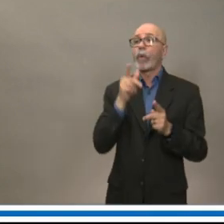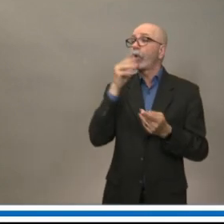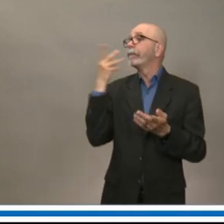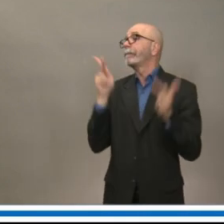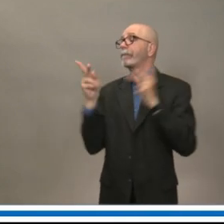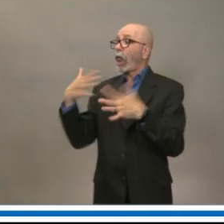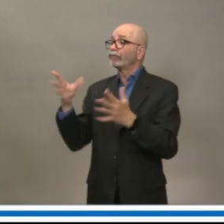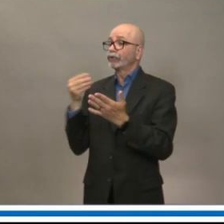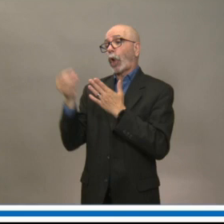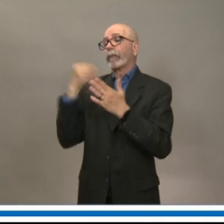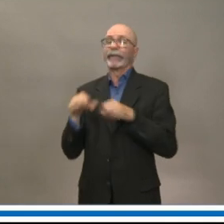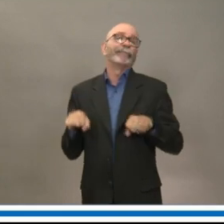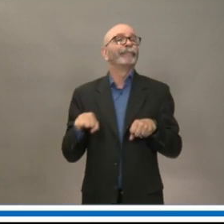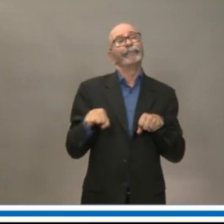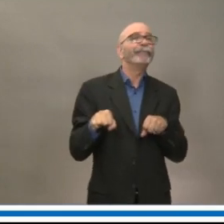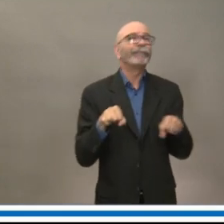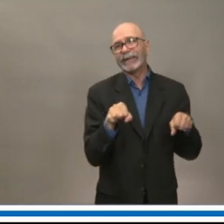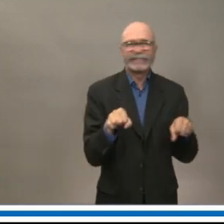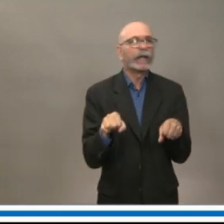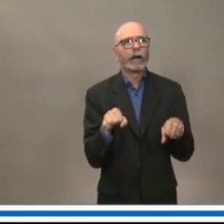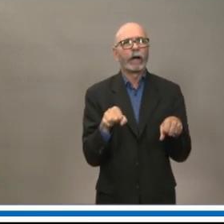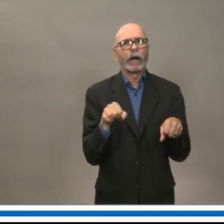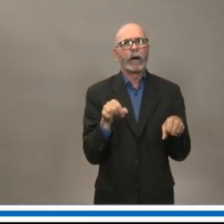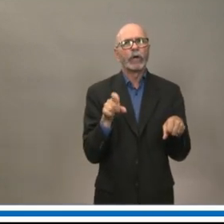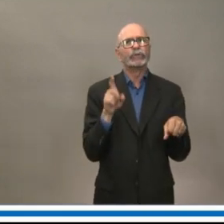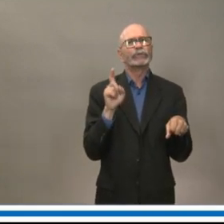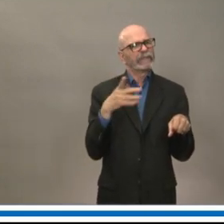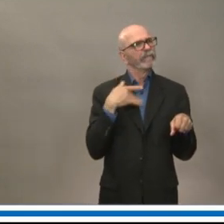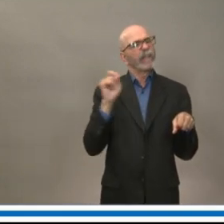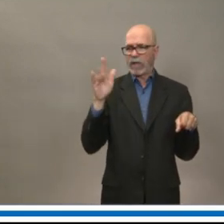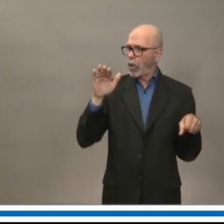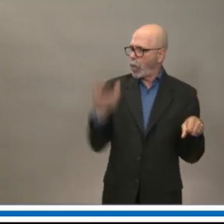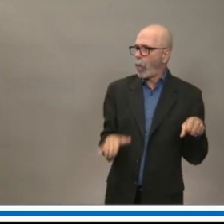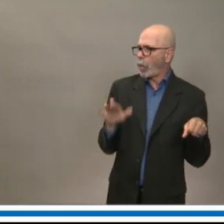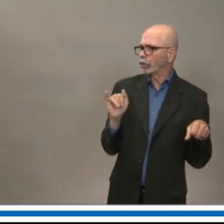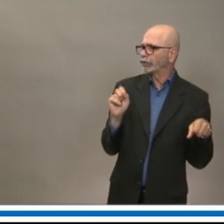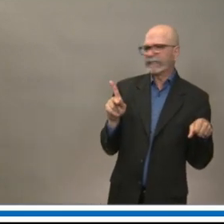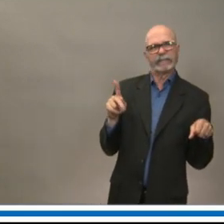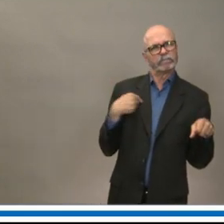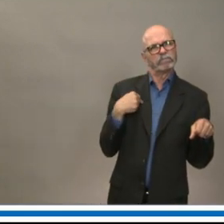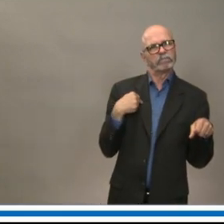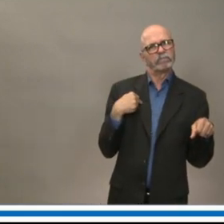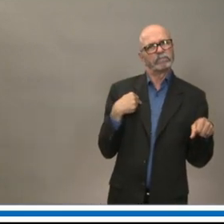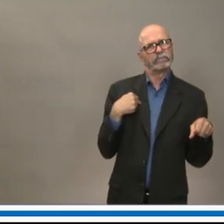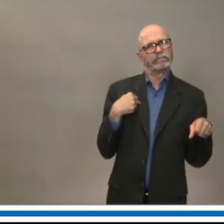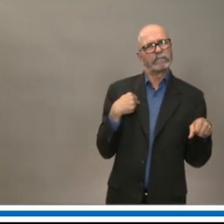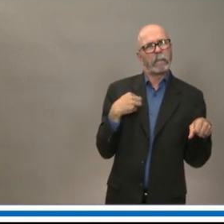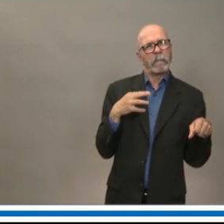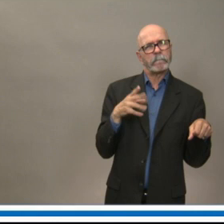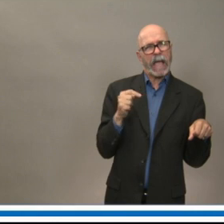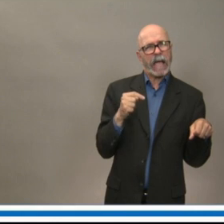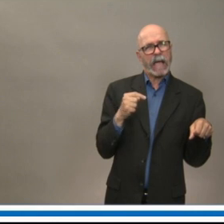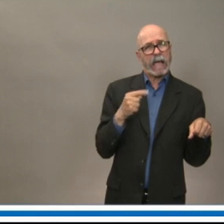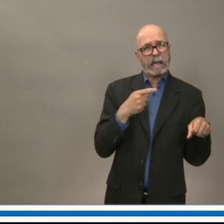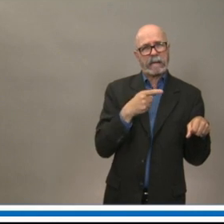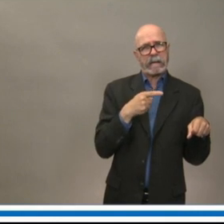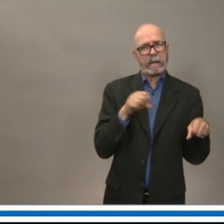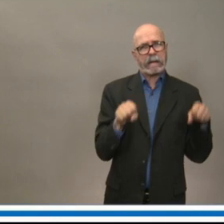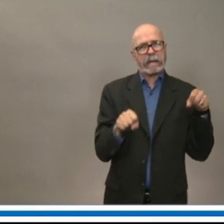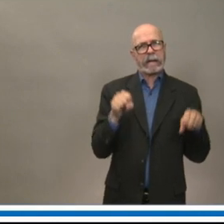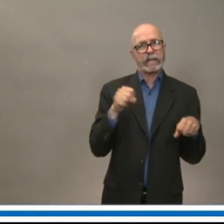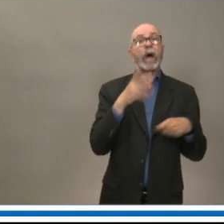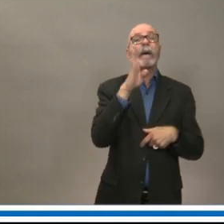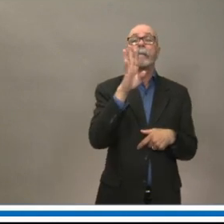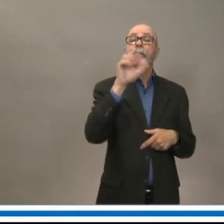on happening. We've heard that the Braymore location in Dartmouth has also closed again today. So just looking at grocery